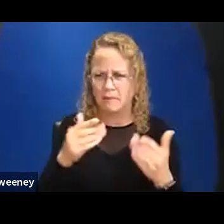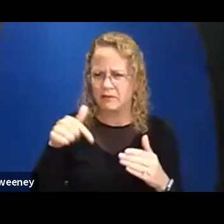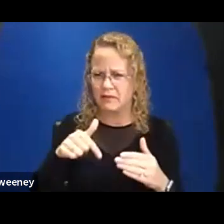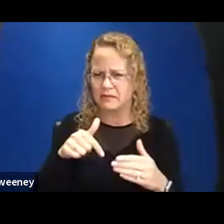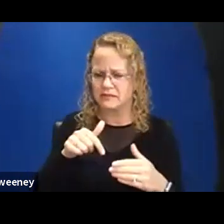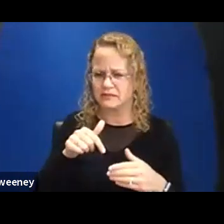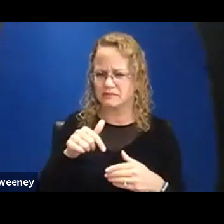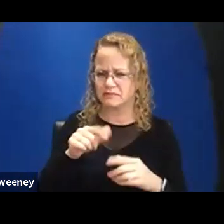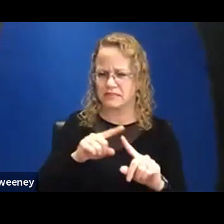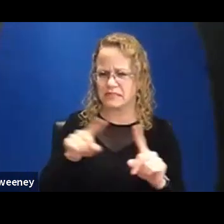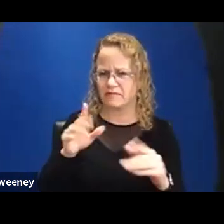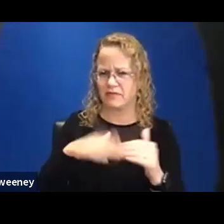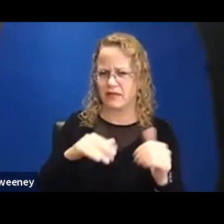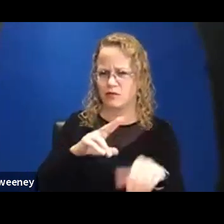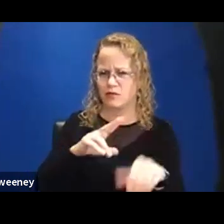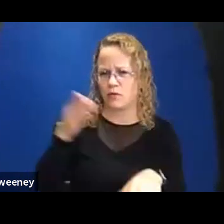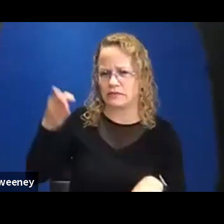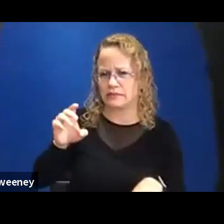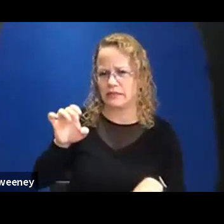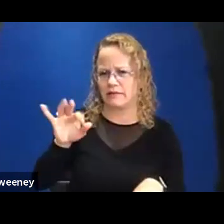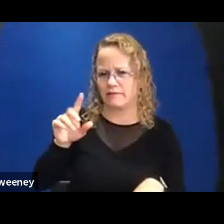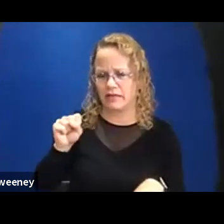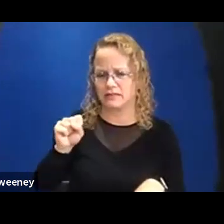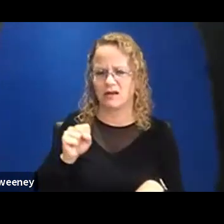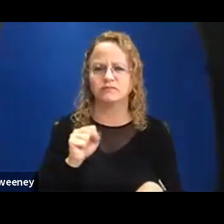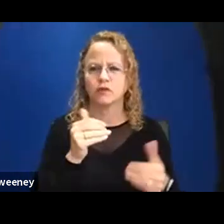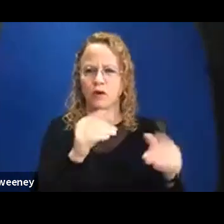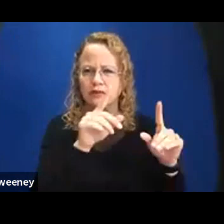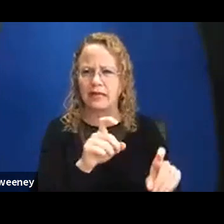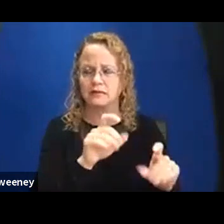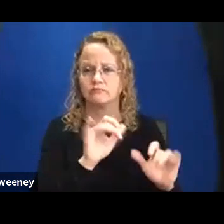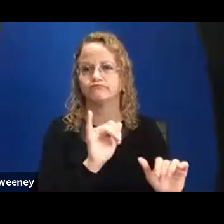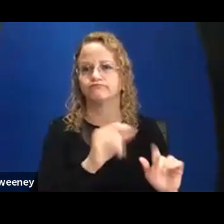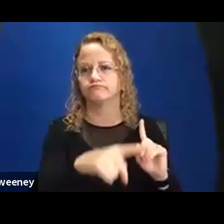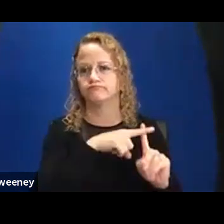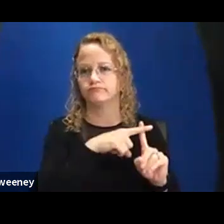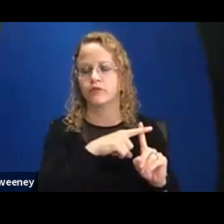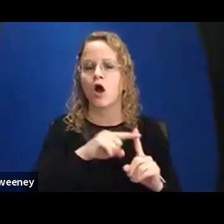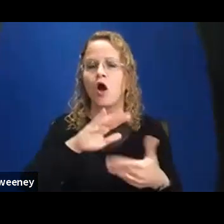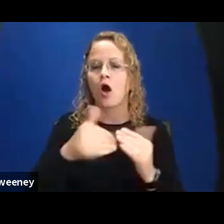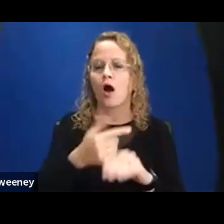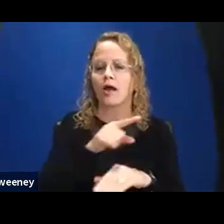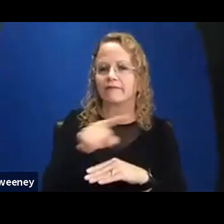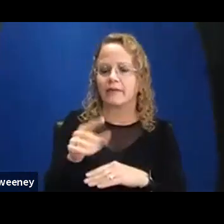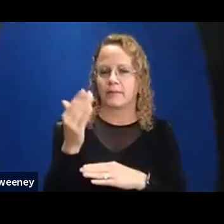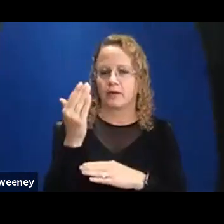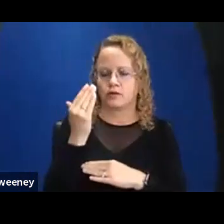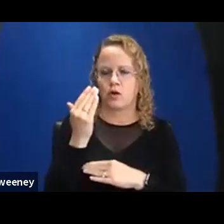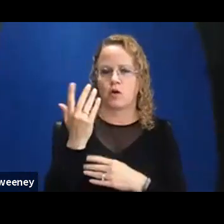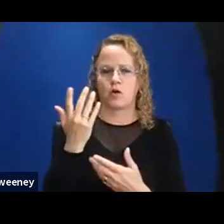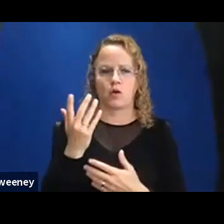side effect. Were tested and were COVID positive. All of them know where